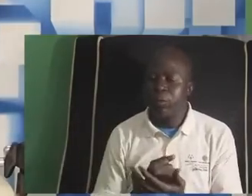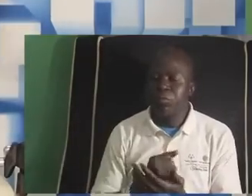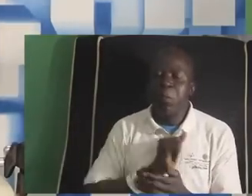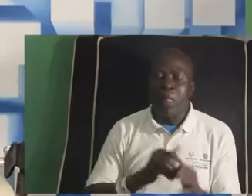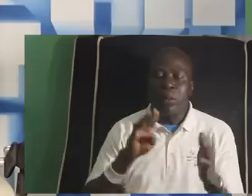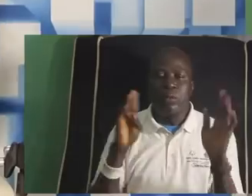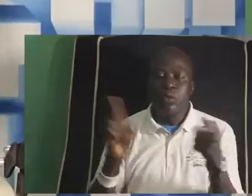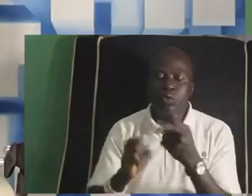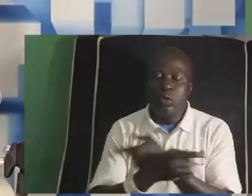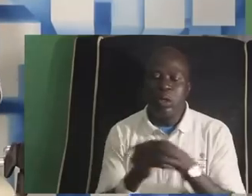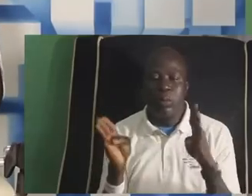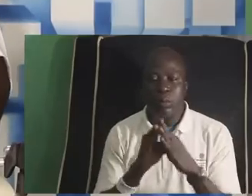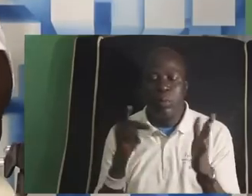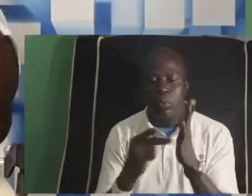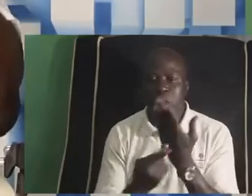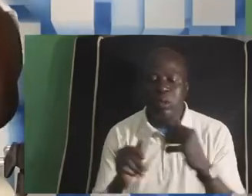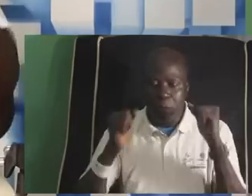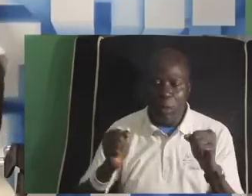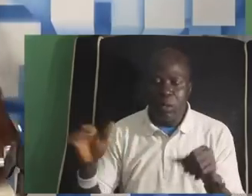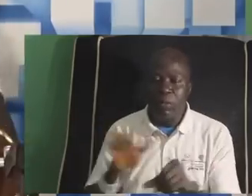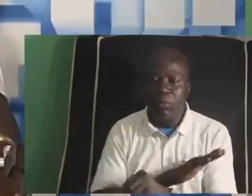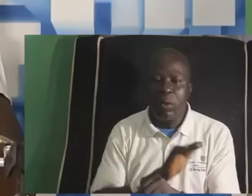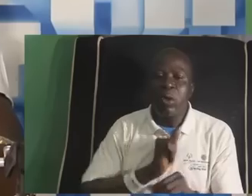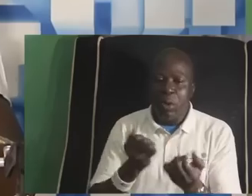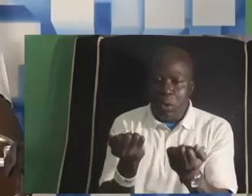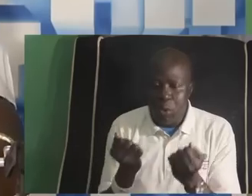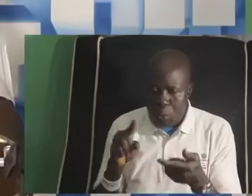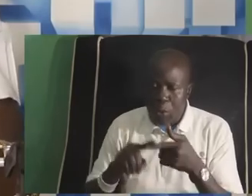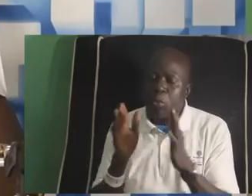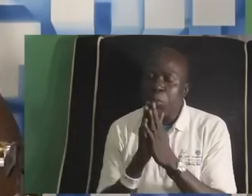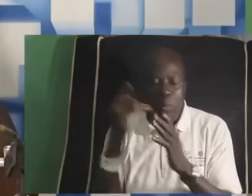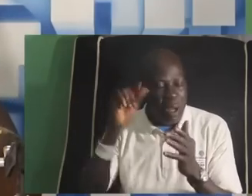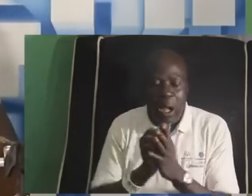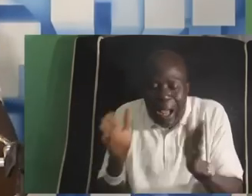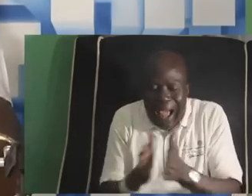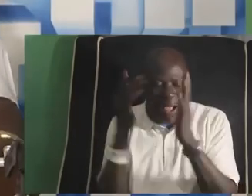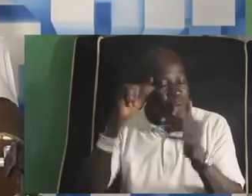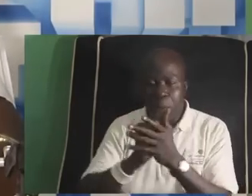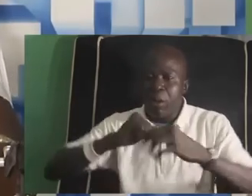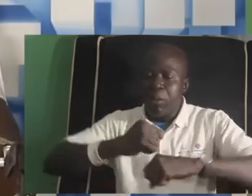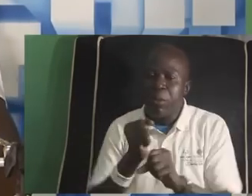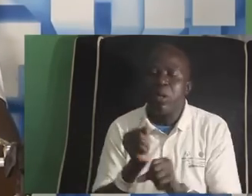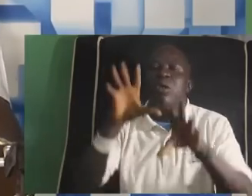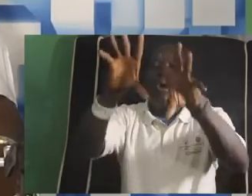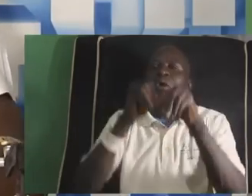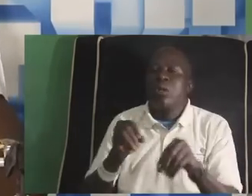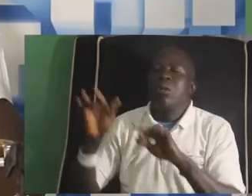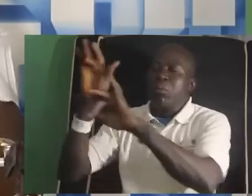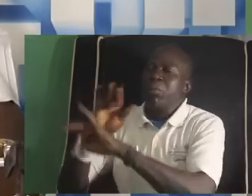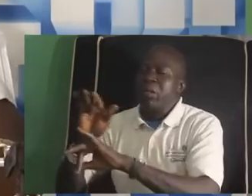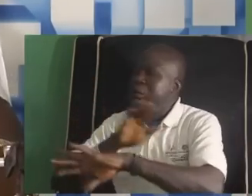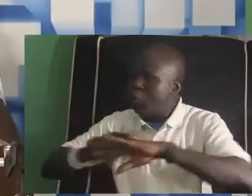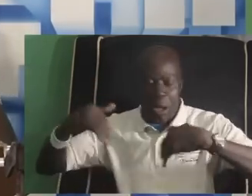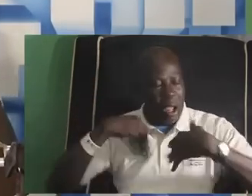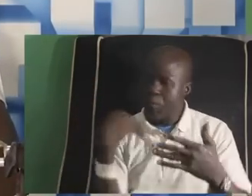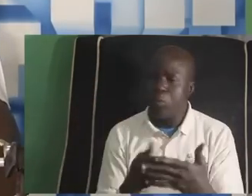Ipade o ni ma lagbara. Today's program will be powerful. A fe bere fun agbara ti je ke yen ora mu gba. You want to ask for power that makes us to receive the message. O lowo lowo anu lu